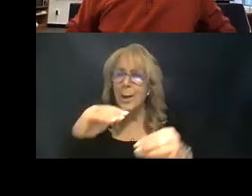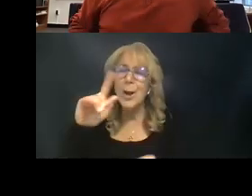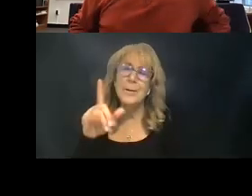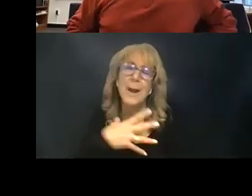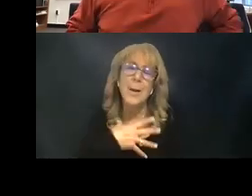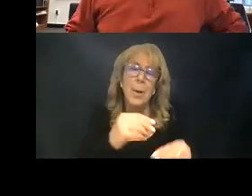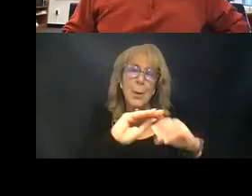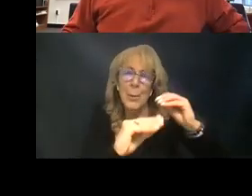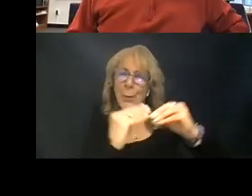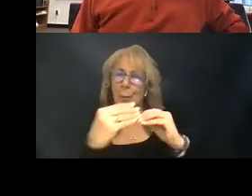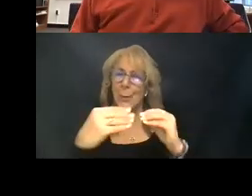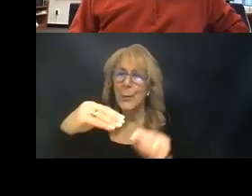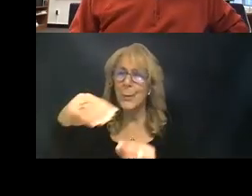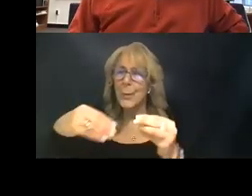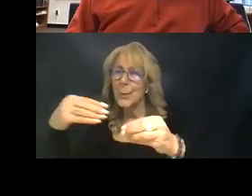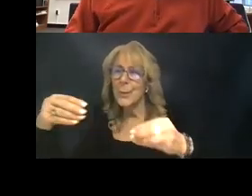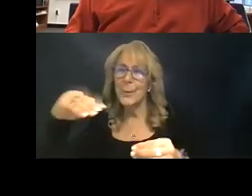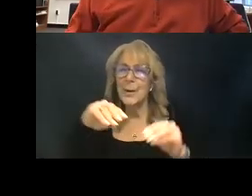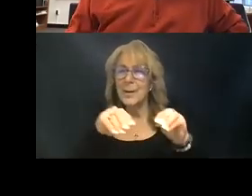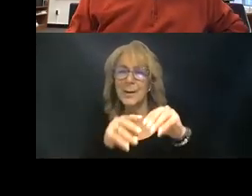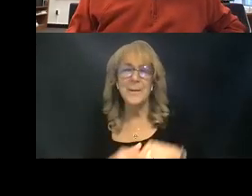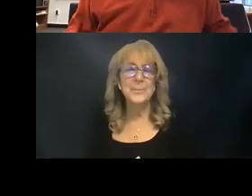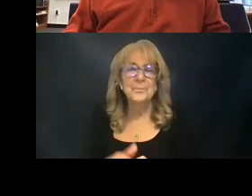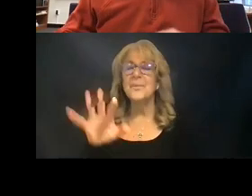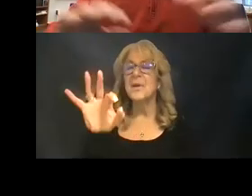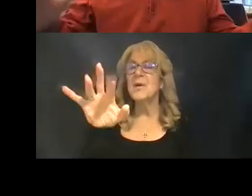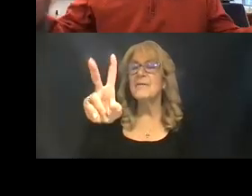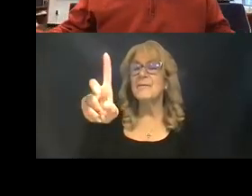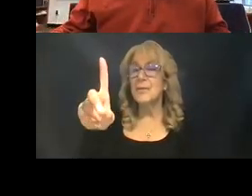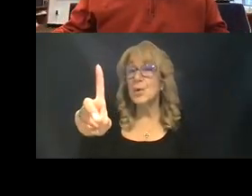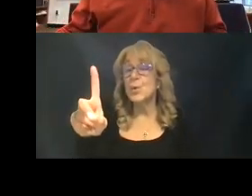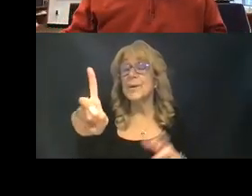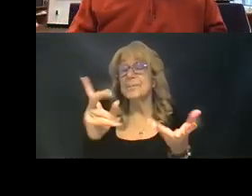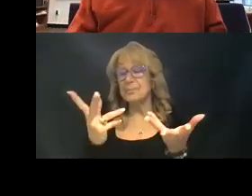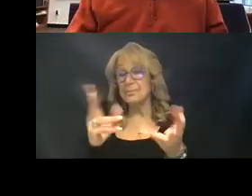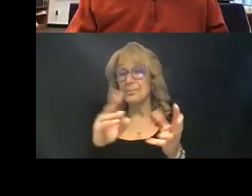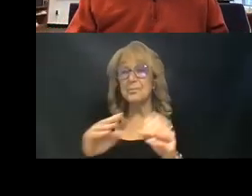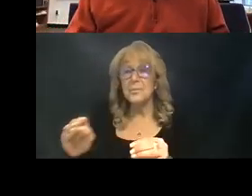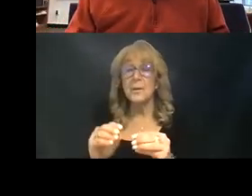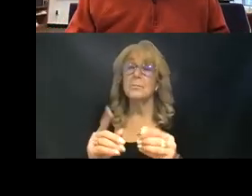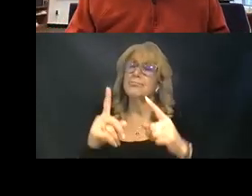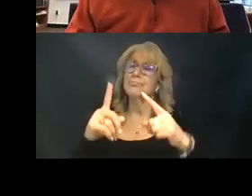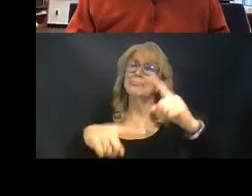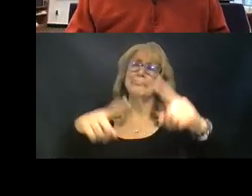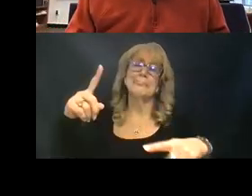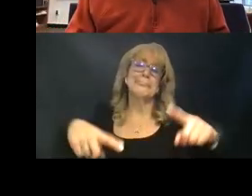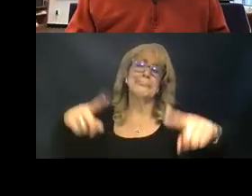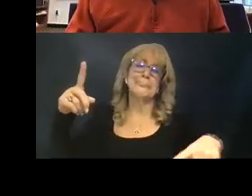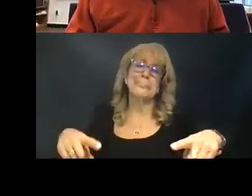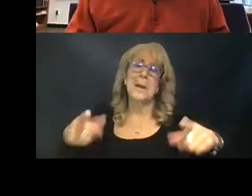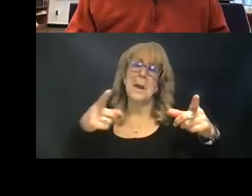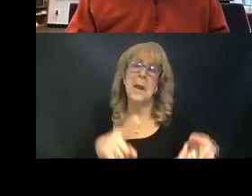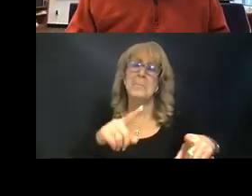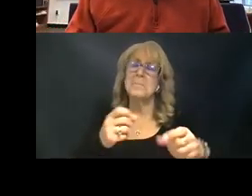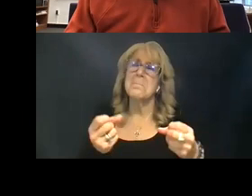Okay, now to give you an indication that fluid motions are extremely diverse and happen in all kinds of activities, I want you to